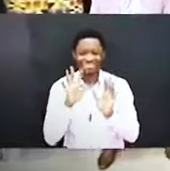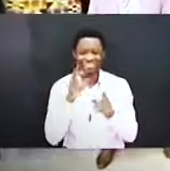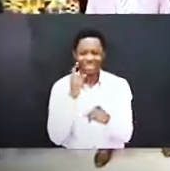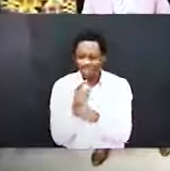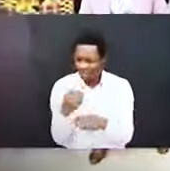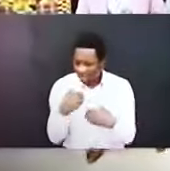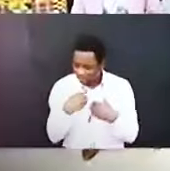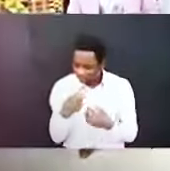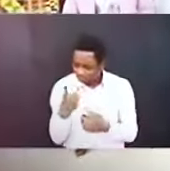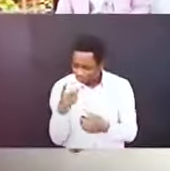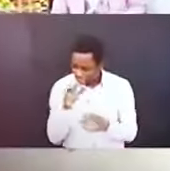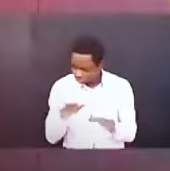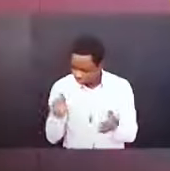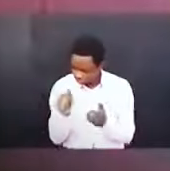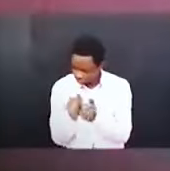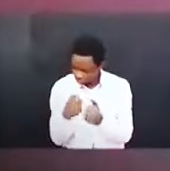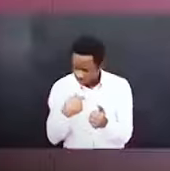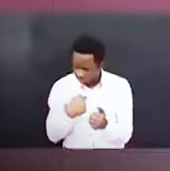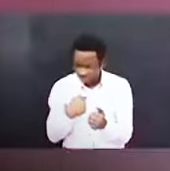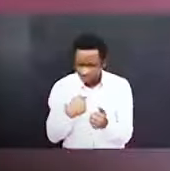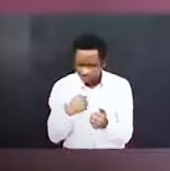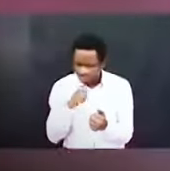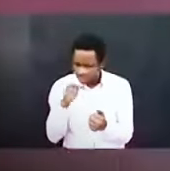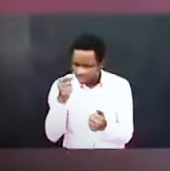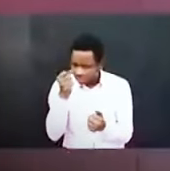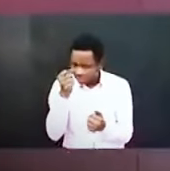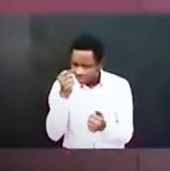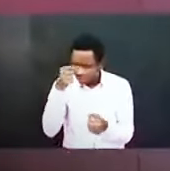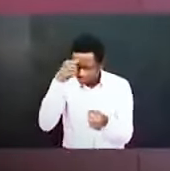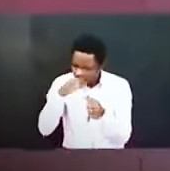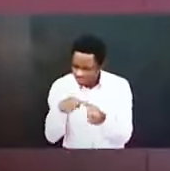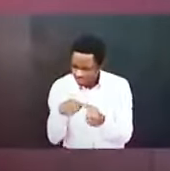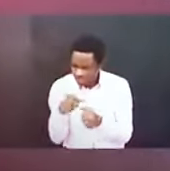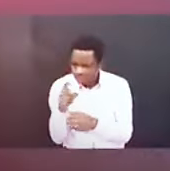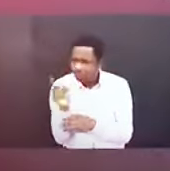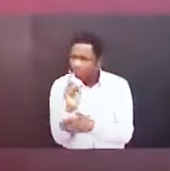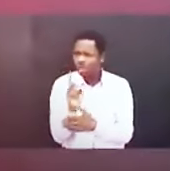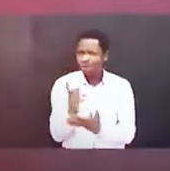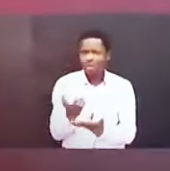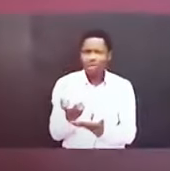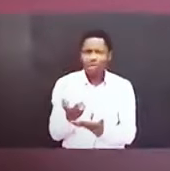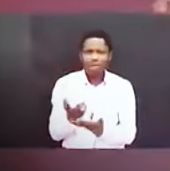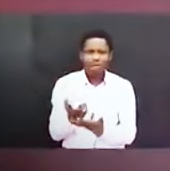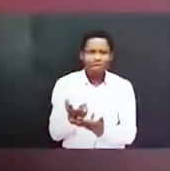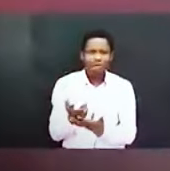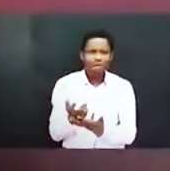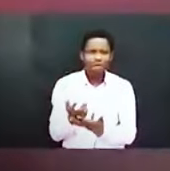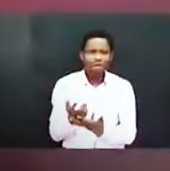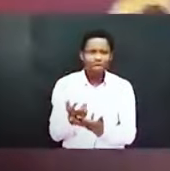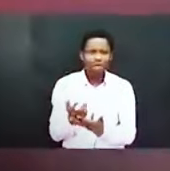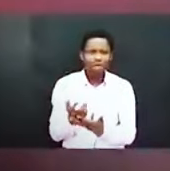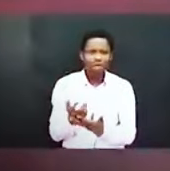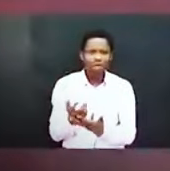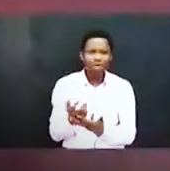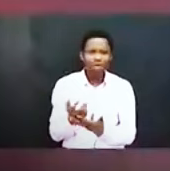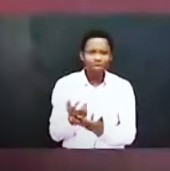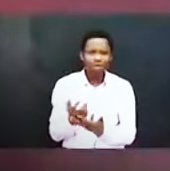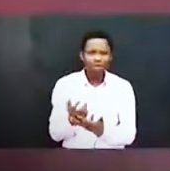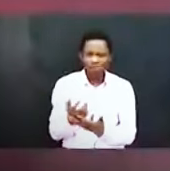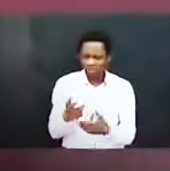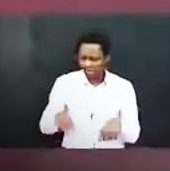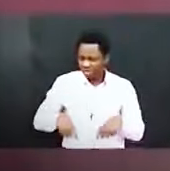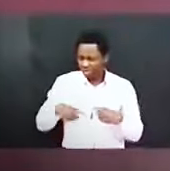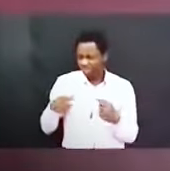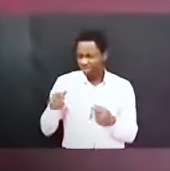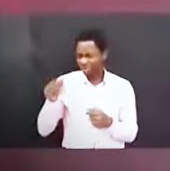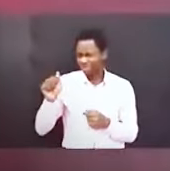me? So, unkai me. They said, where? They said, we were living around Asafo. And I